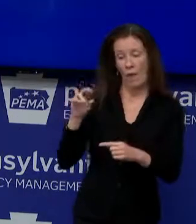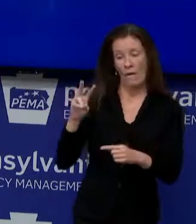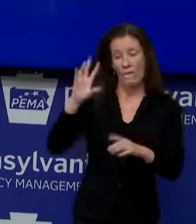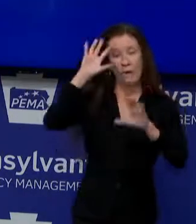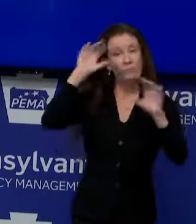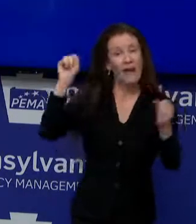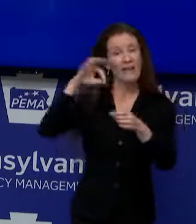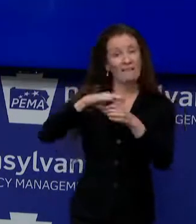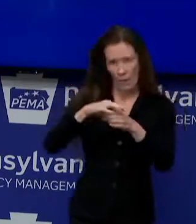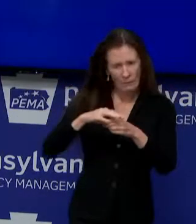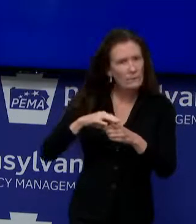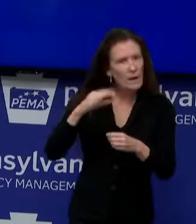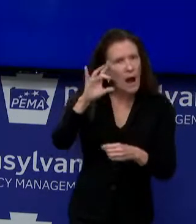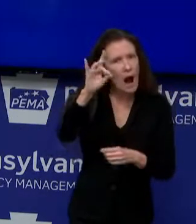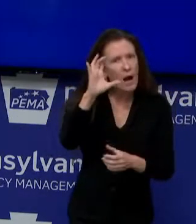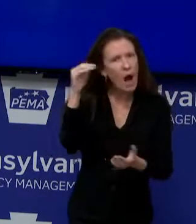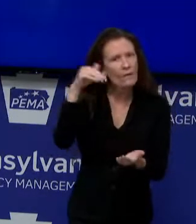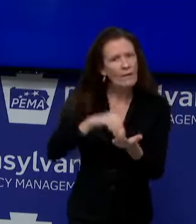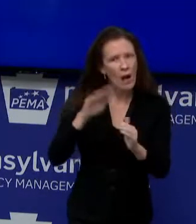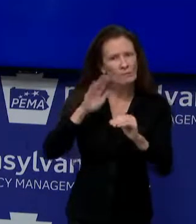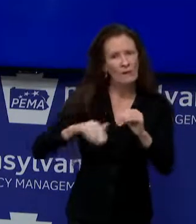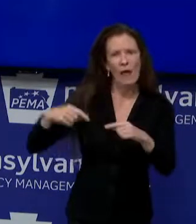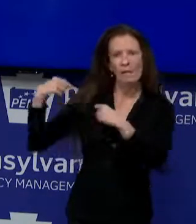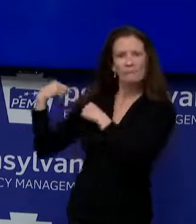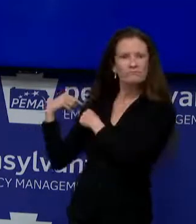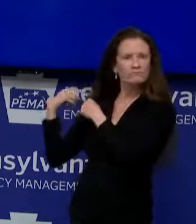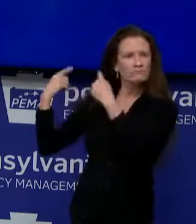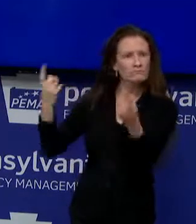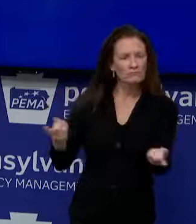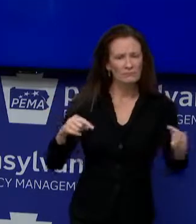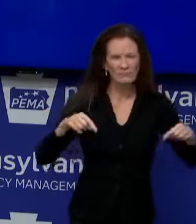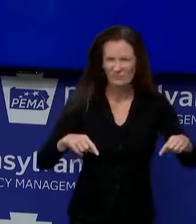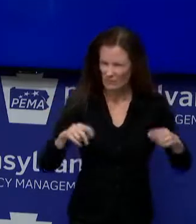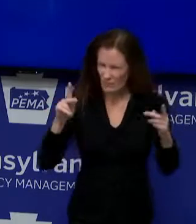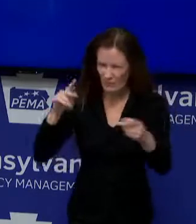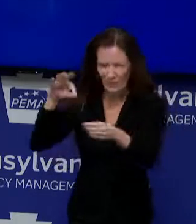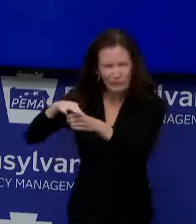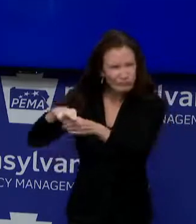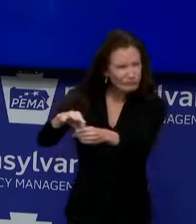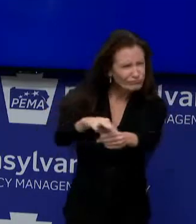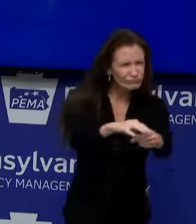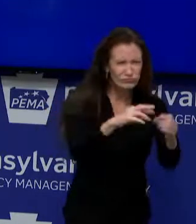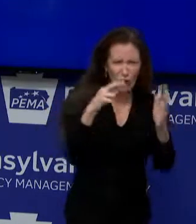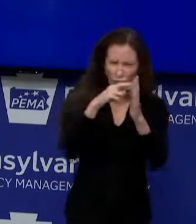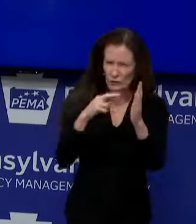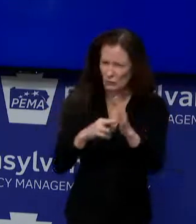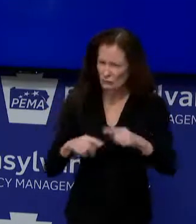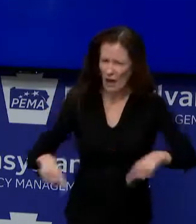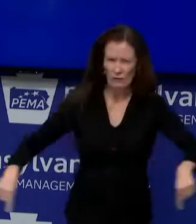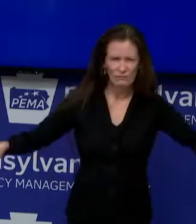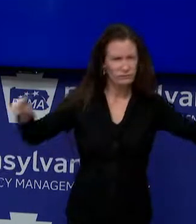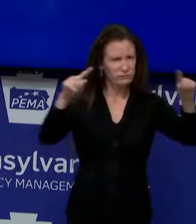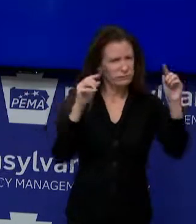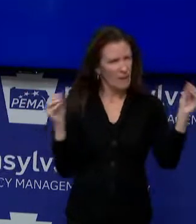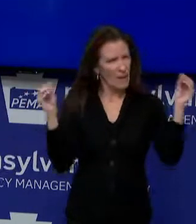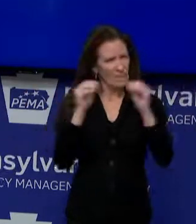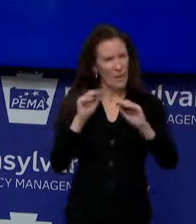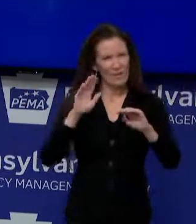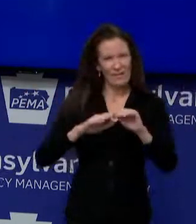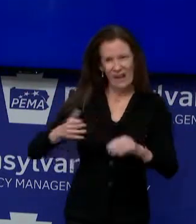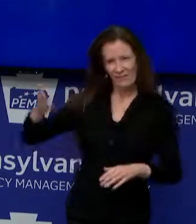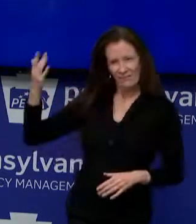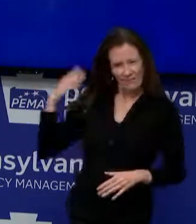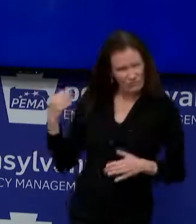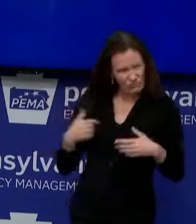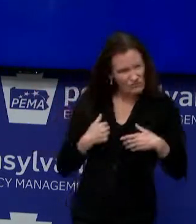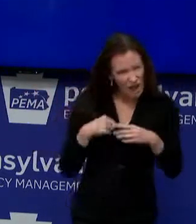registered Pennsylvanians voted, far more than ever before. And those votes were counted accurately and